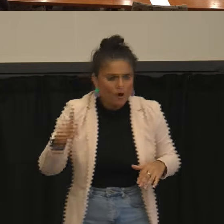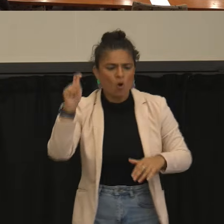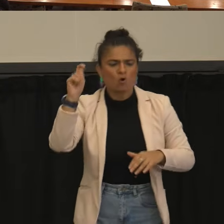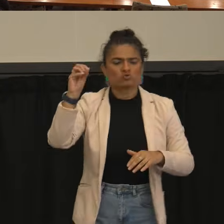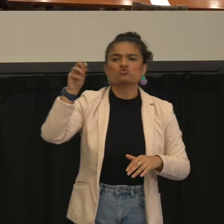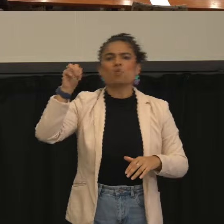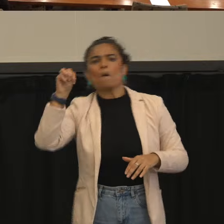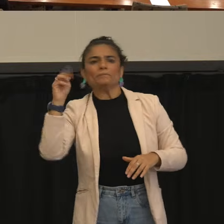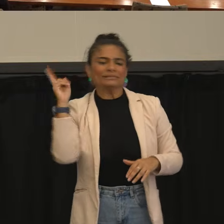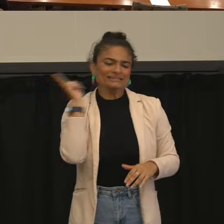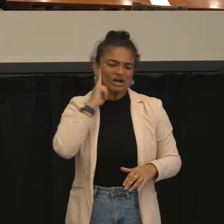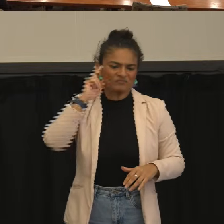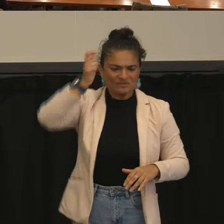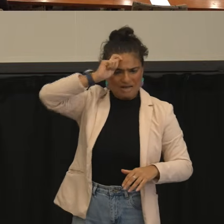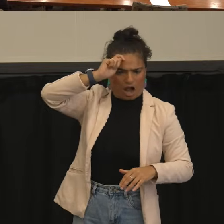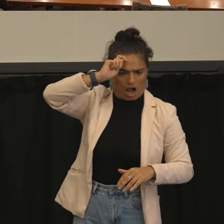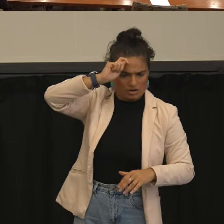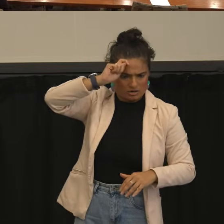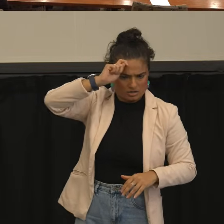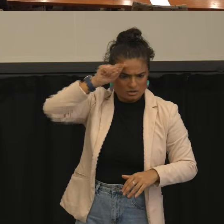guy,